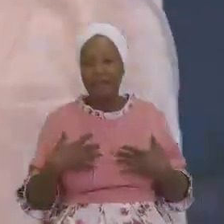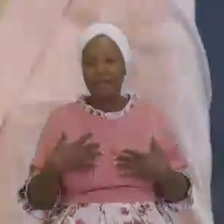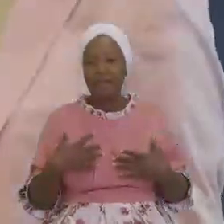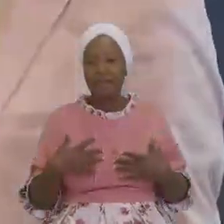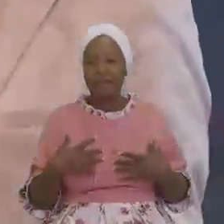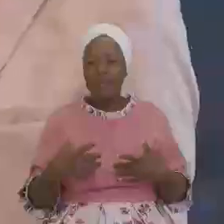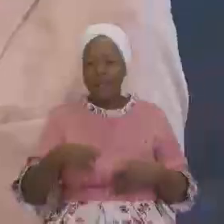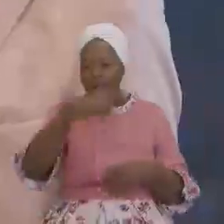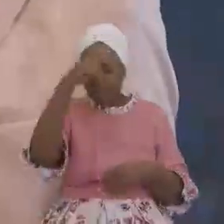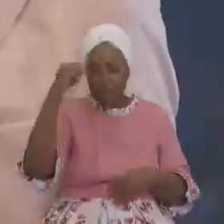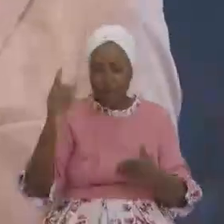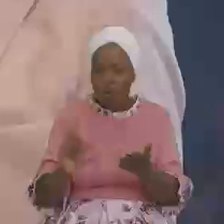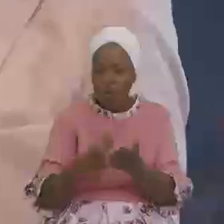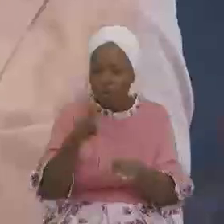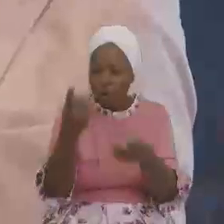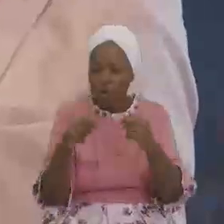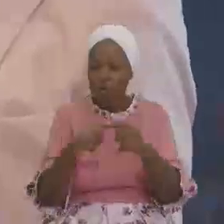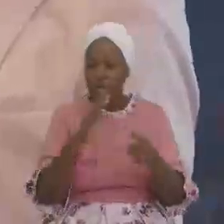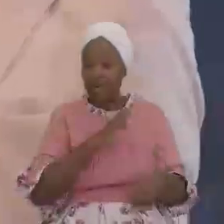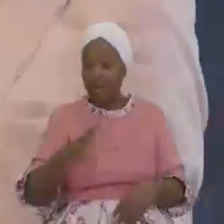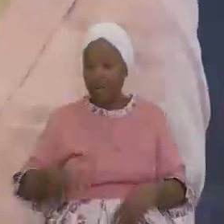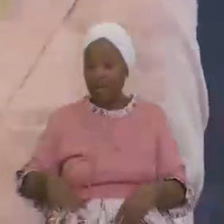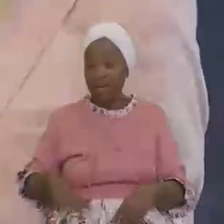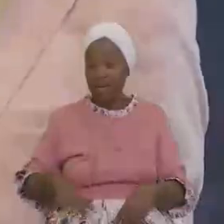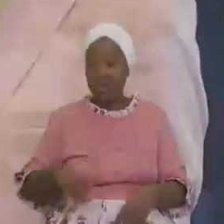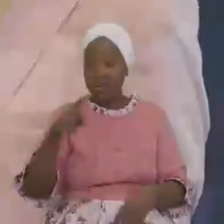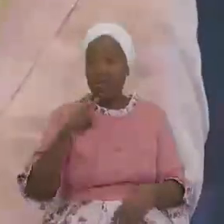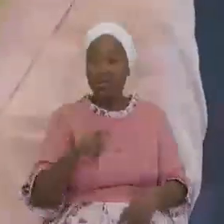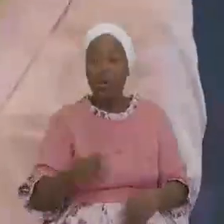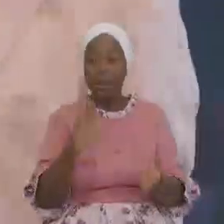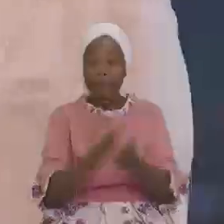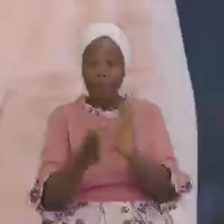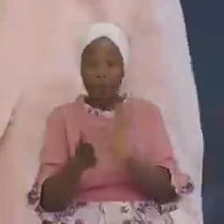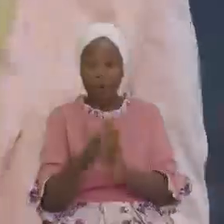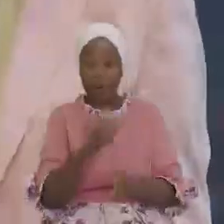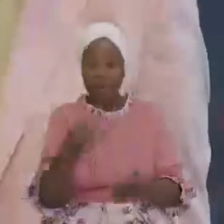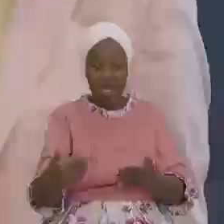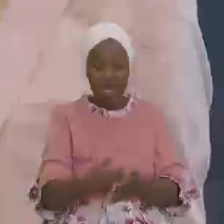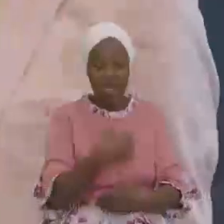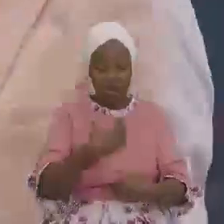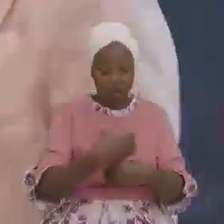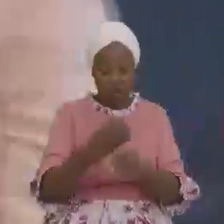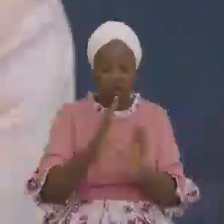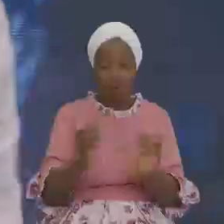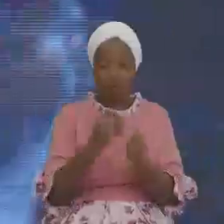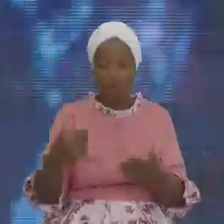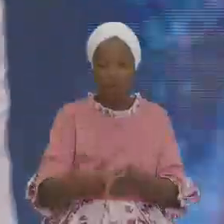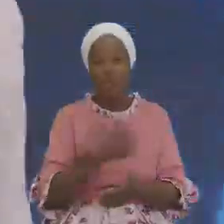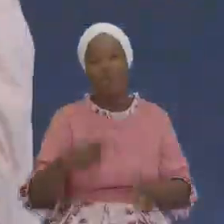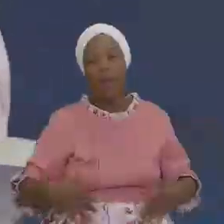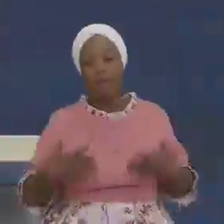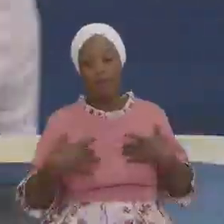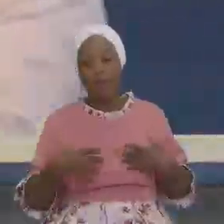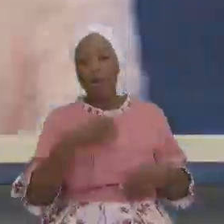Because once you come to Christ, you become a new creature with a new life.